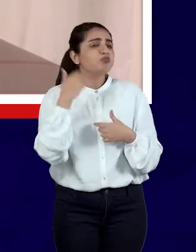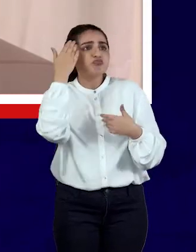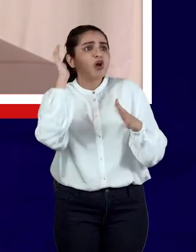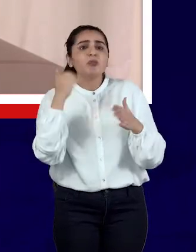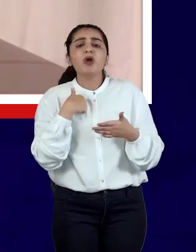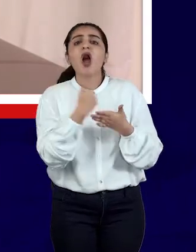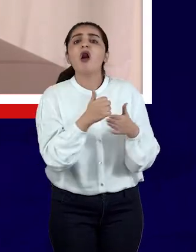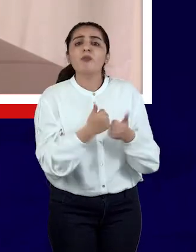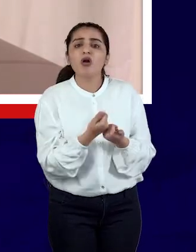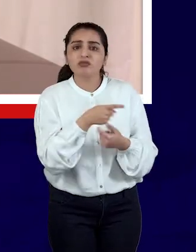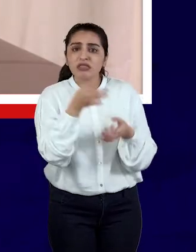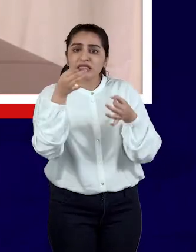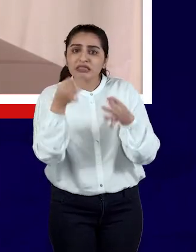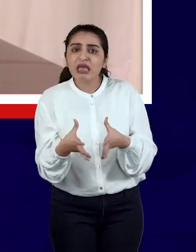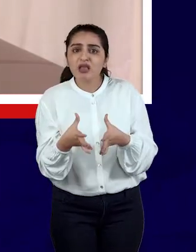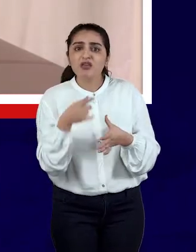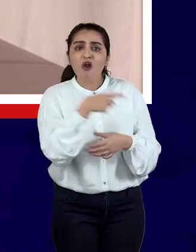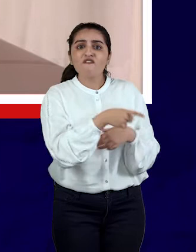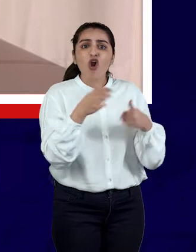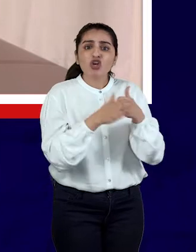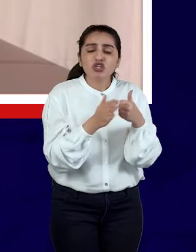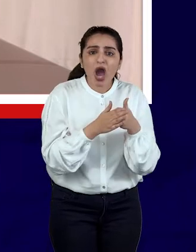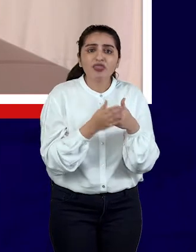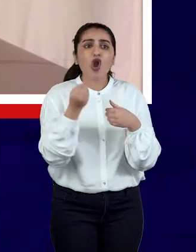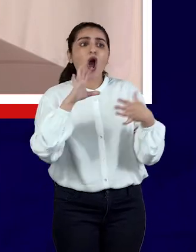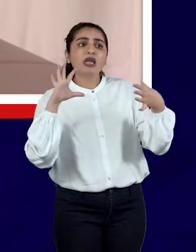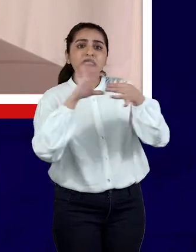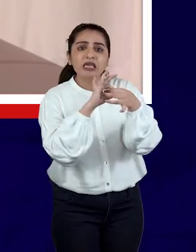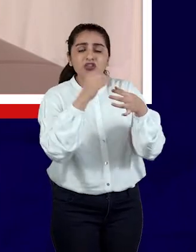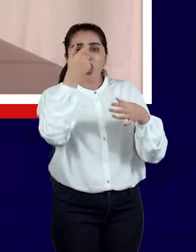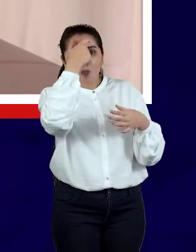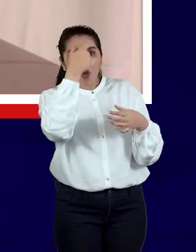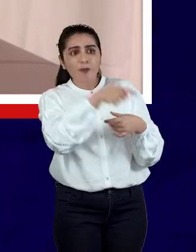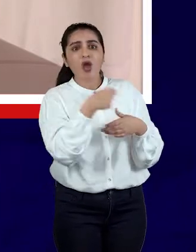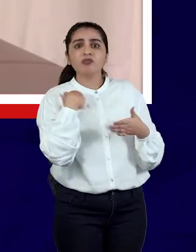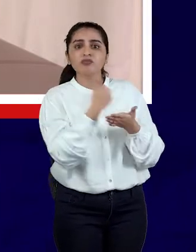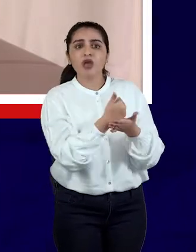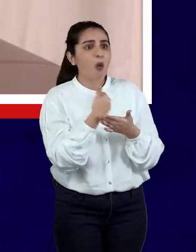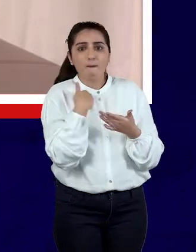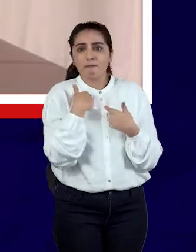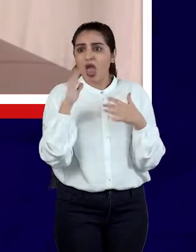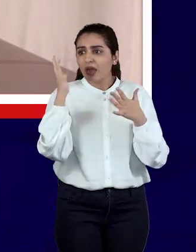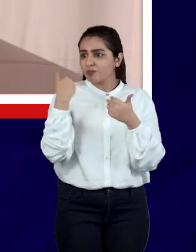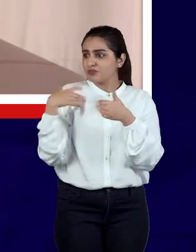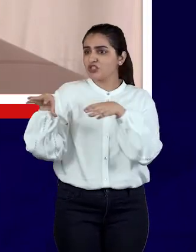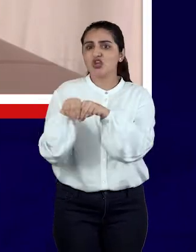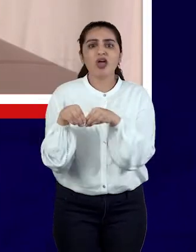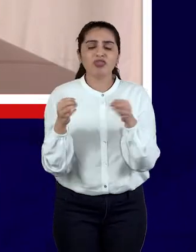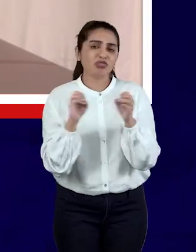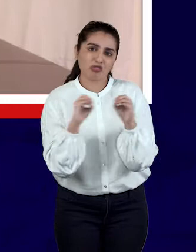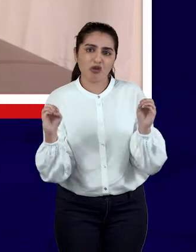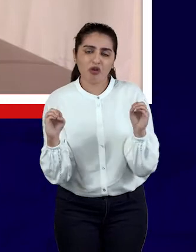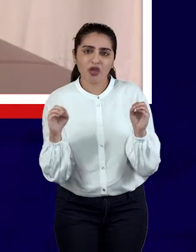do. You know, it's very dangerous giving somebody marriage advice or relationship advice when you've never even had a real relationship